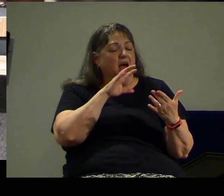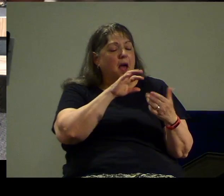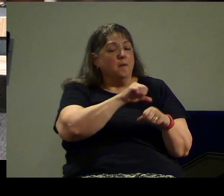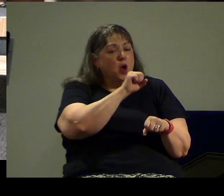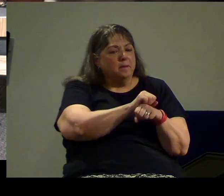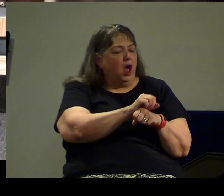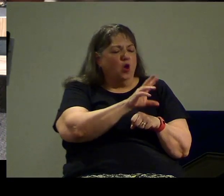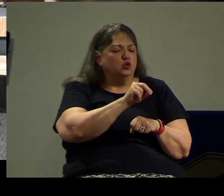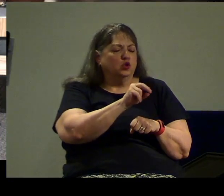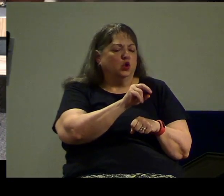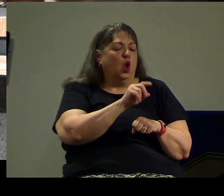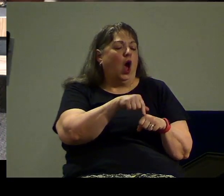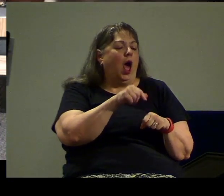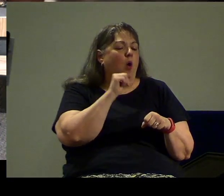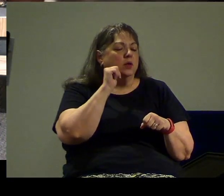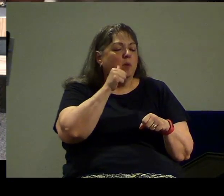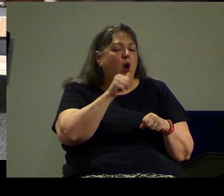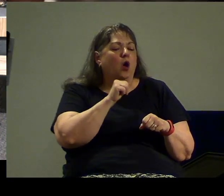something important coming up.